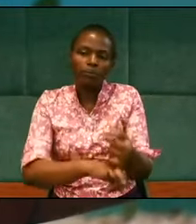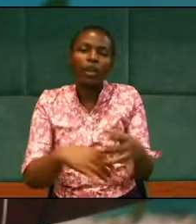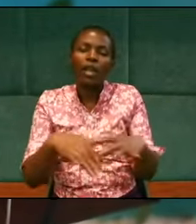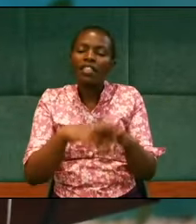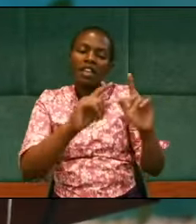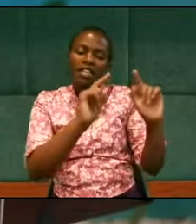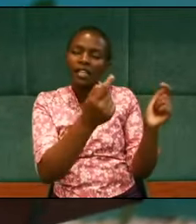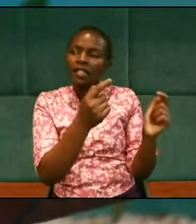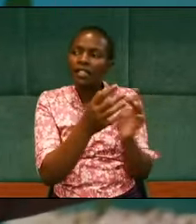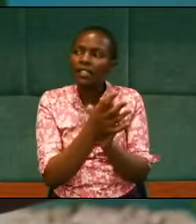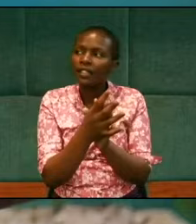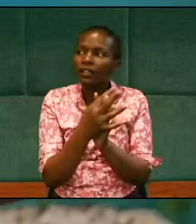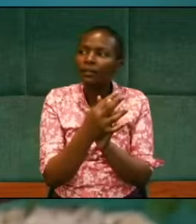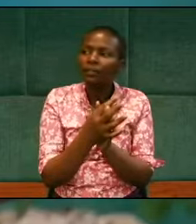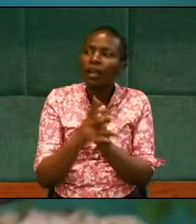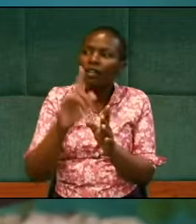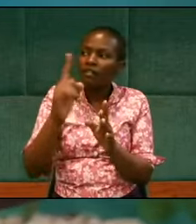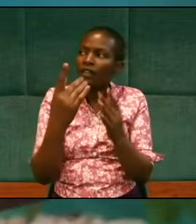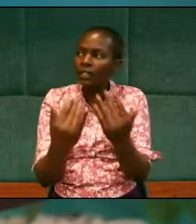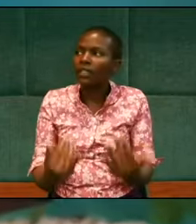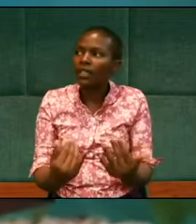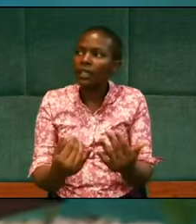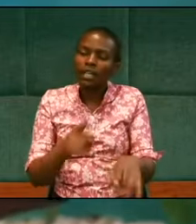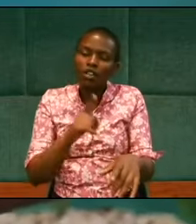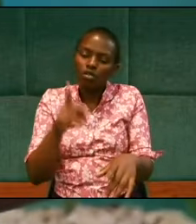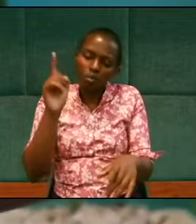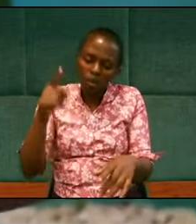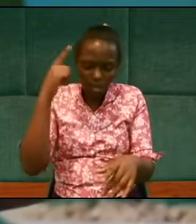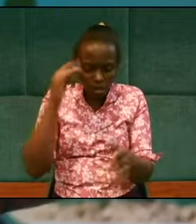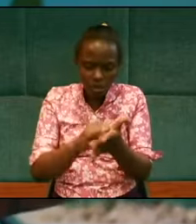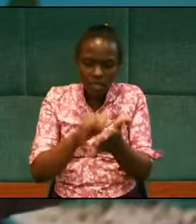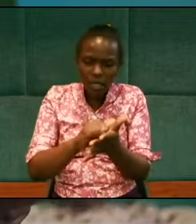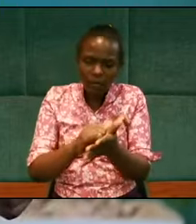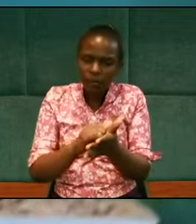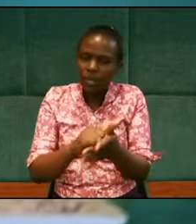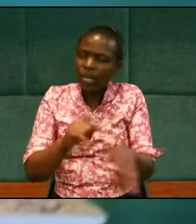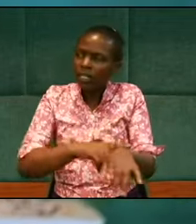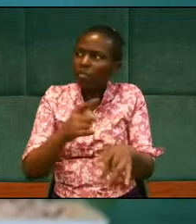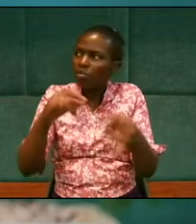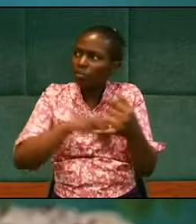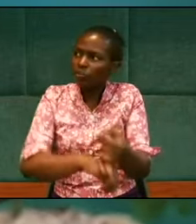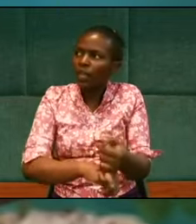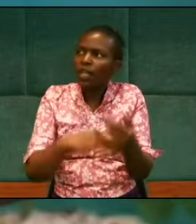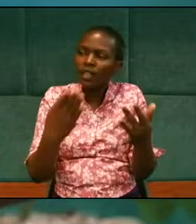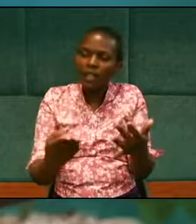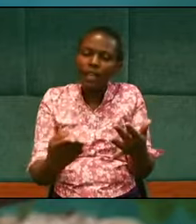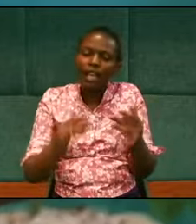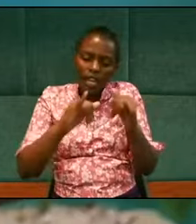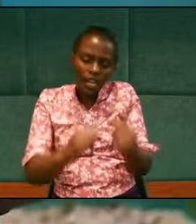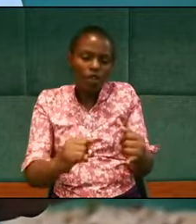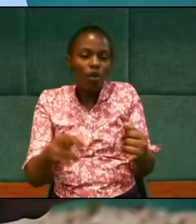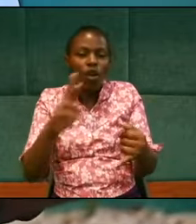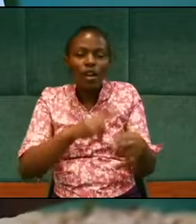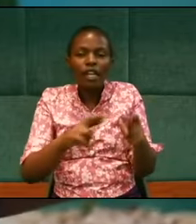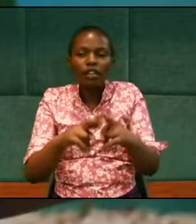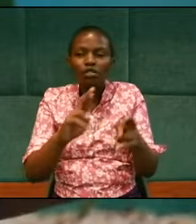text, the first thing you need to know is immediately you marry, the new relationship is the priority, not your mother, not your